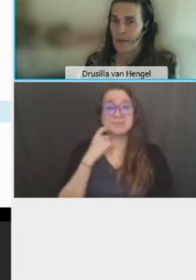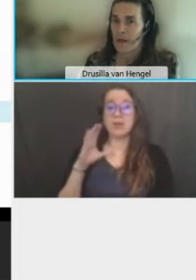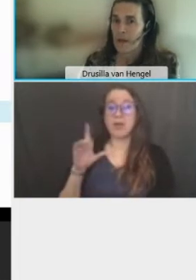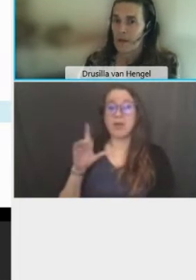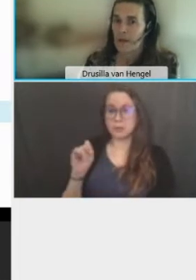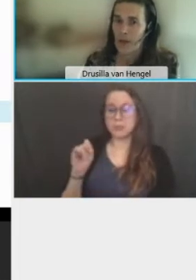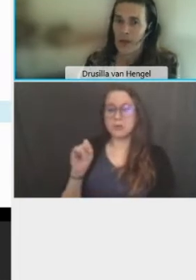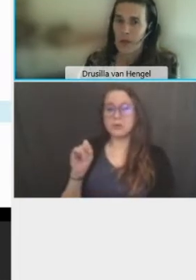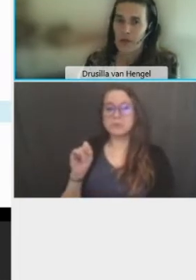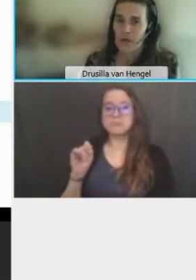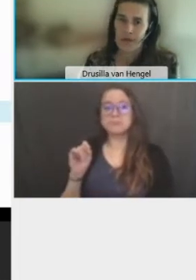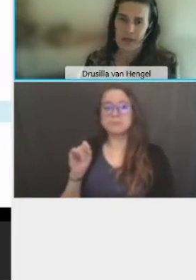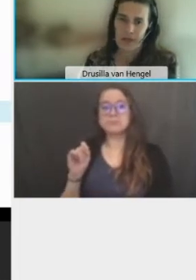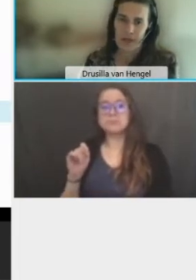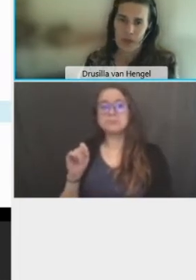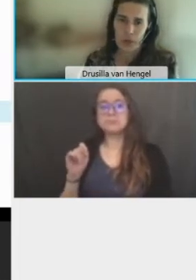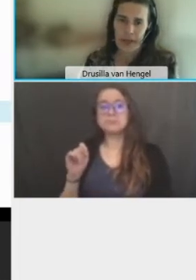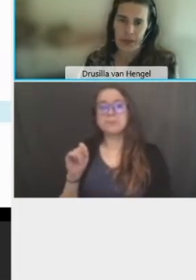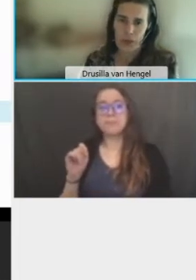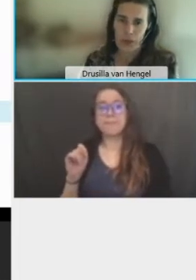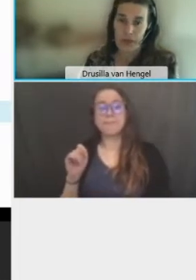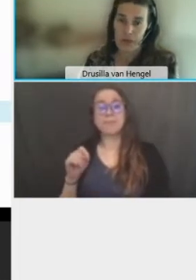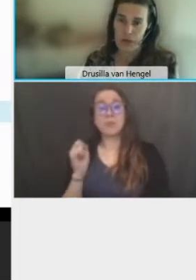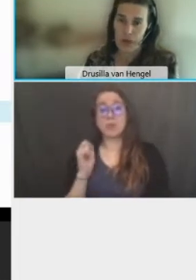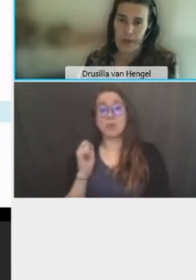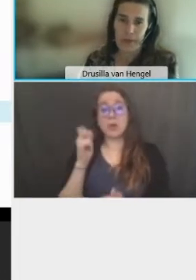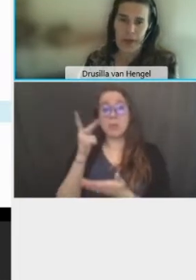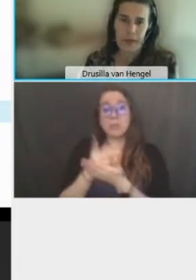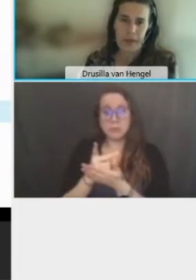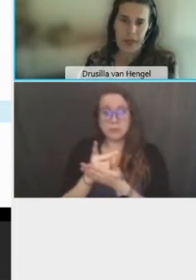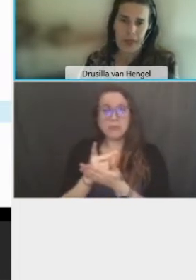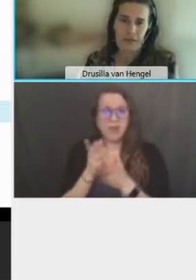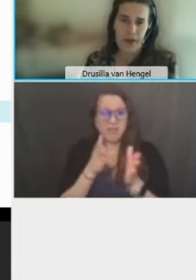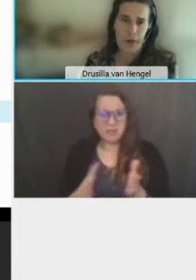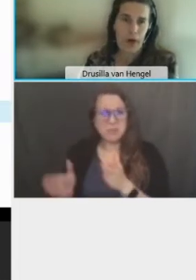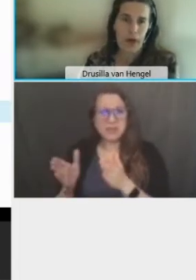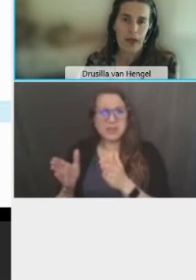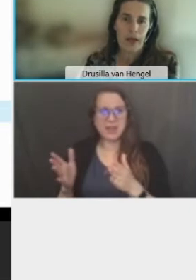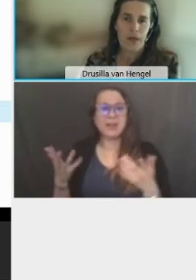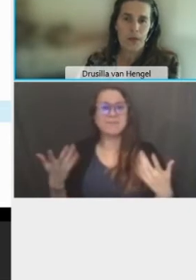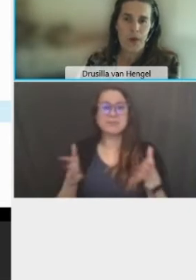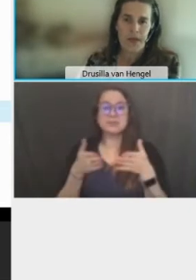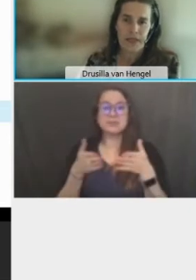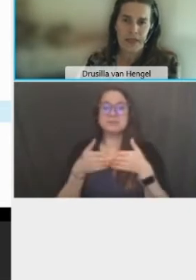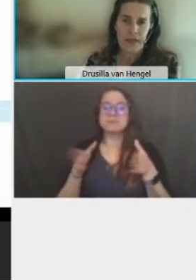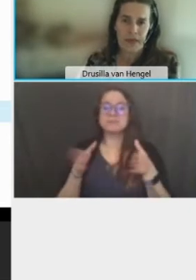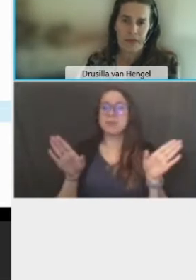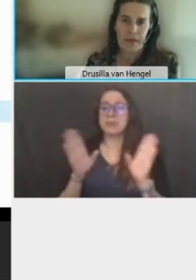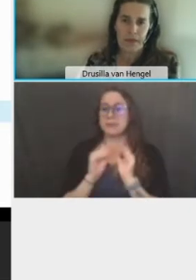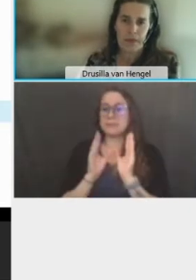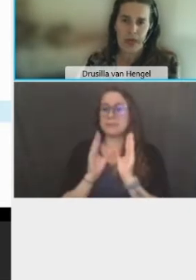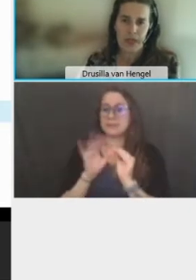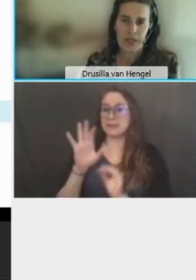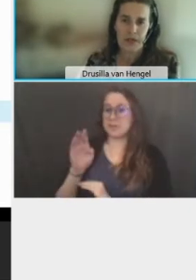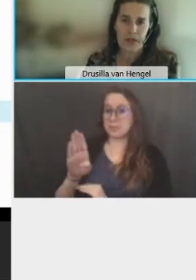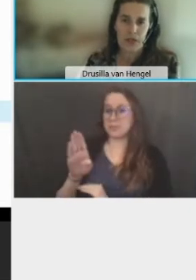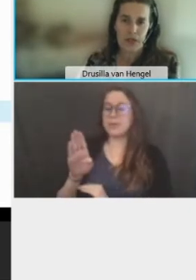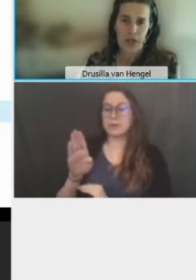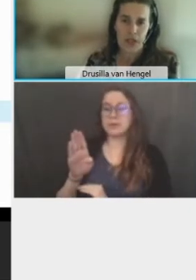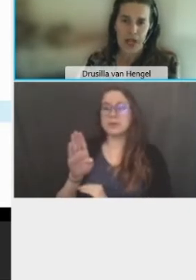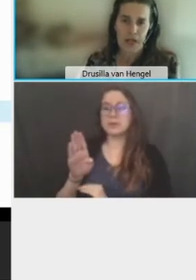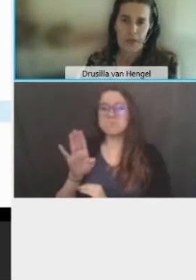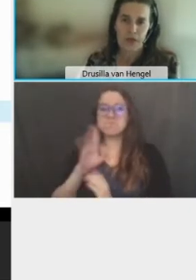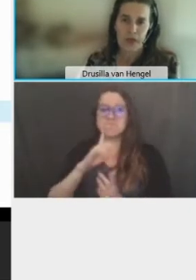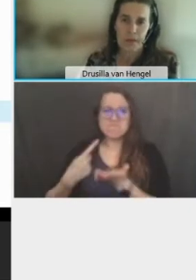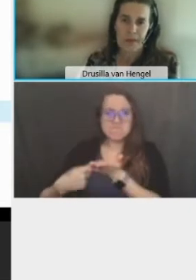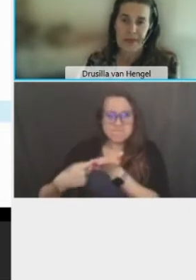slide. Following approval of the conceptual plan, which was informed by the public meeting in February, the project team commenced the production of a